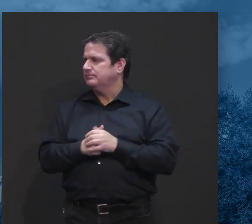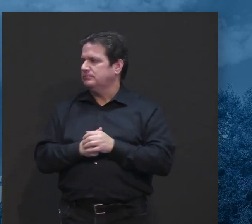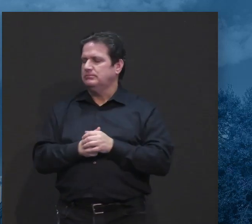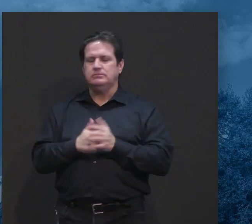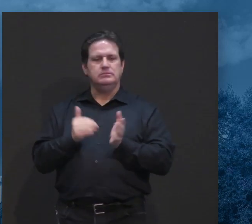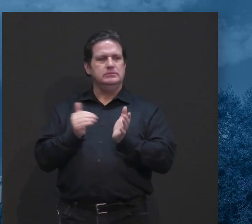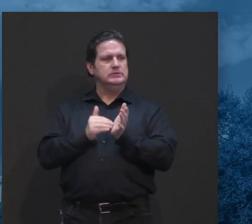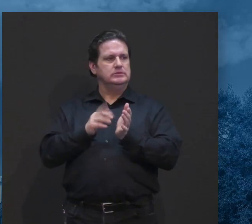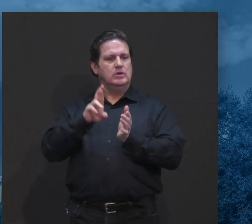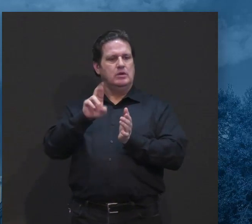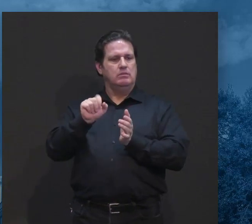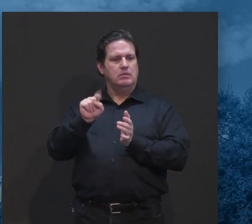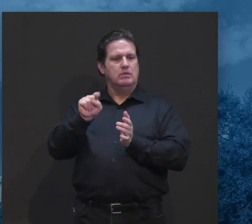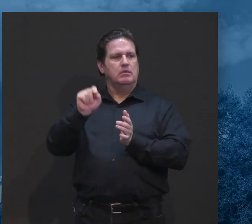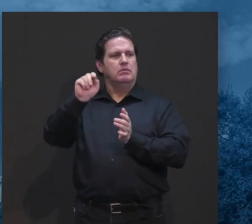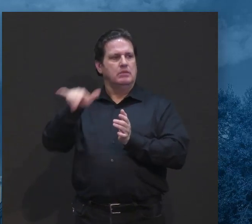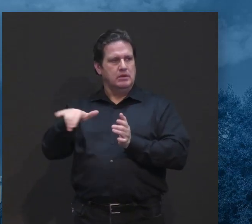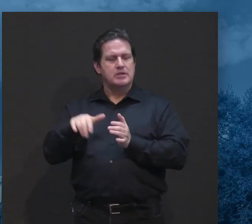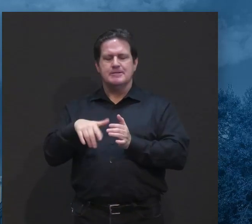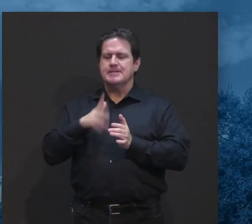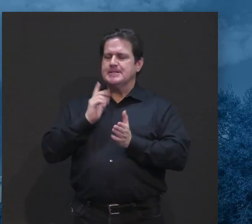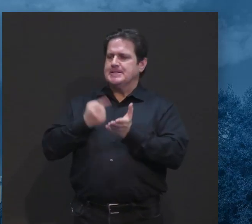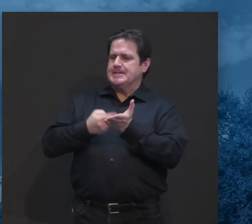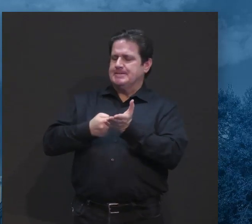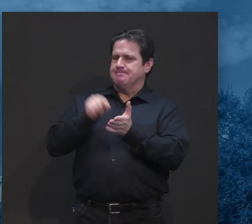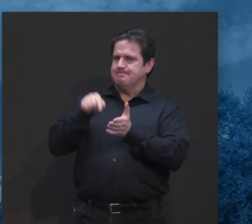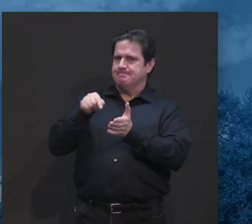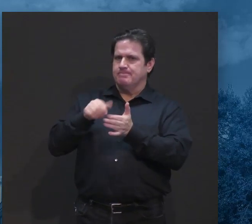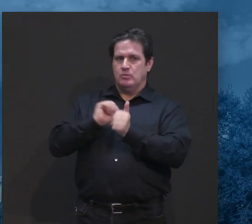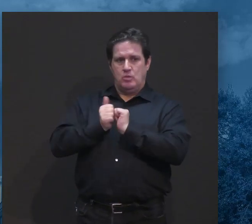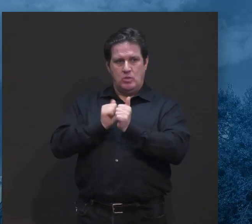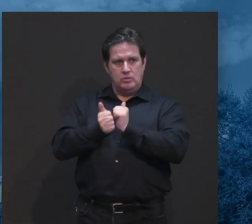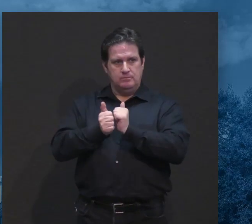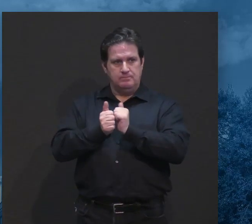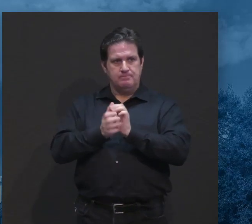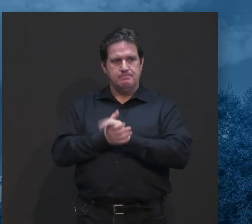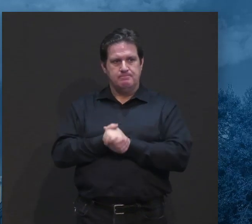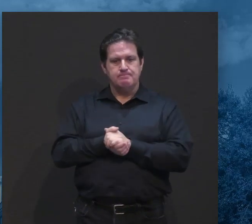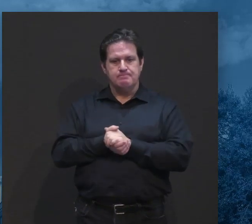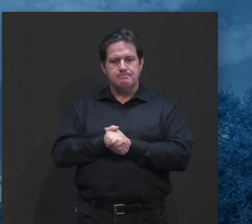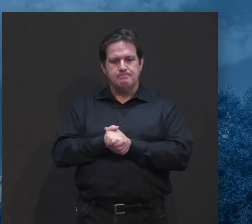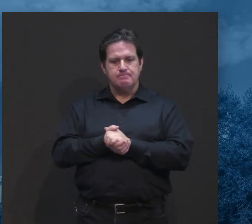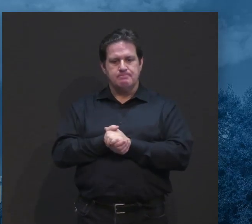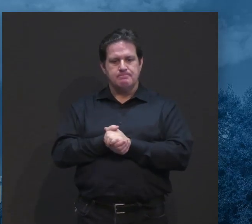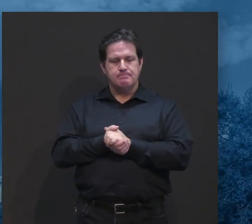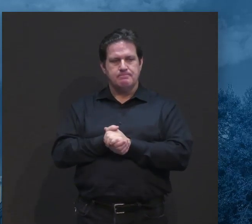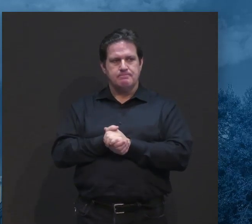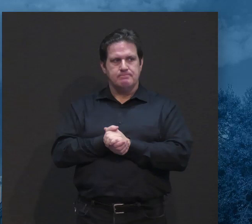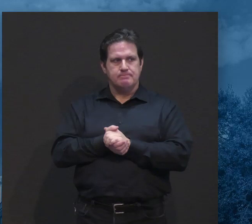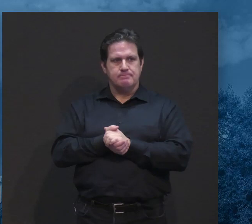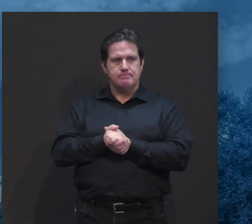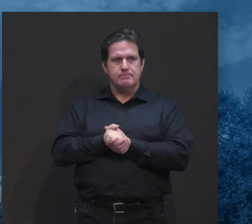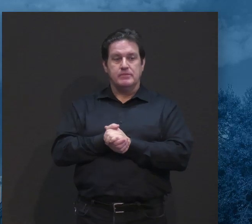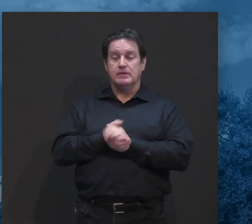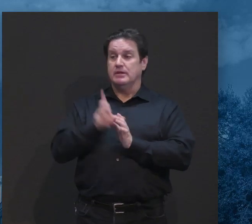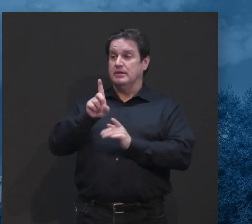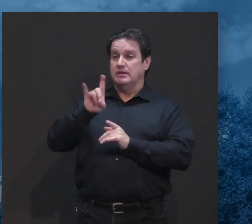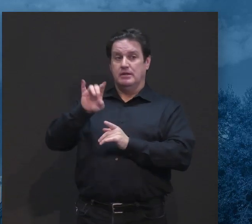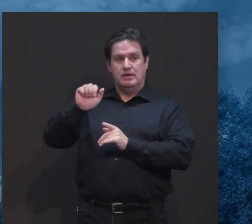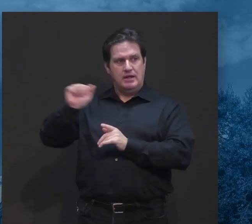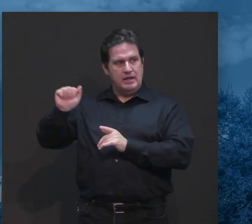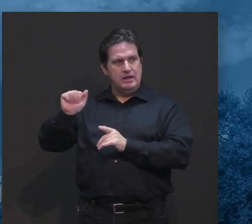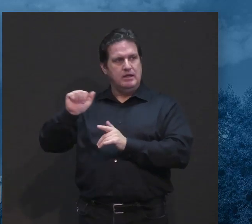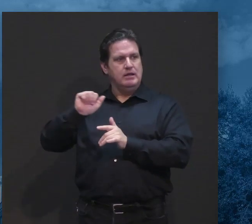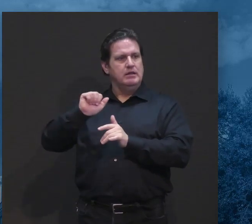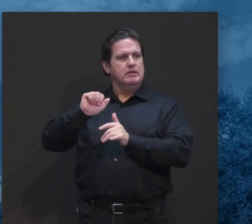Yeah, we are having discussions around this. You know, I will say with DIAA and the high